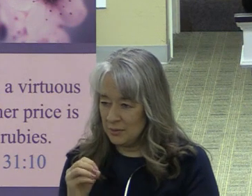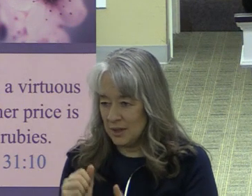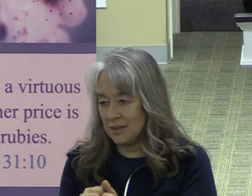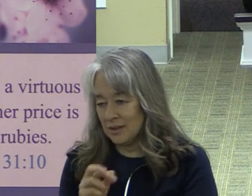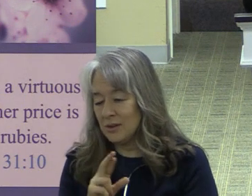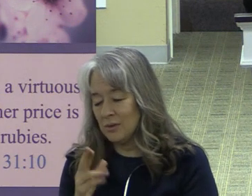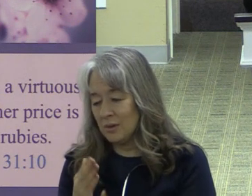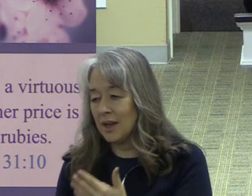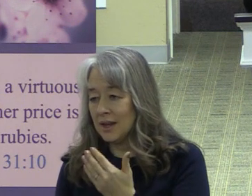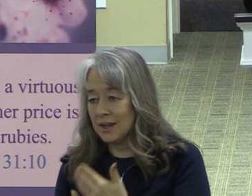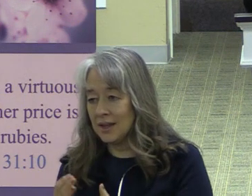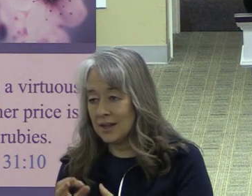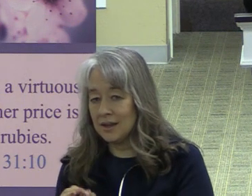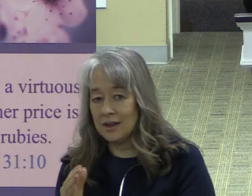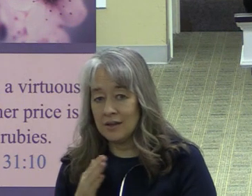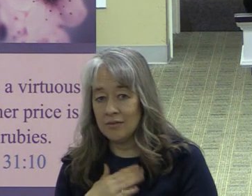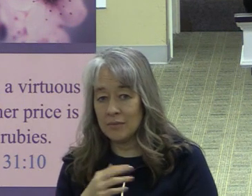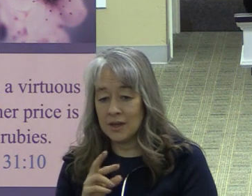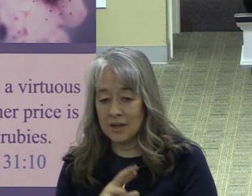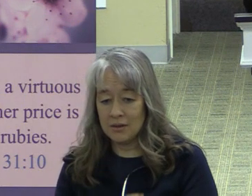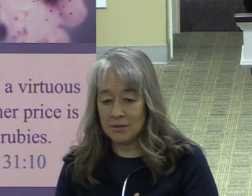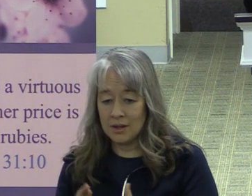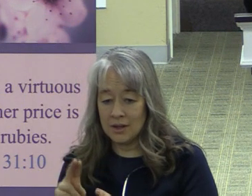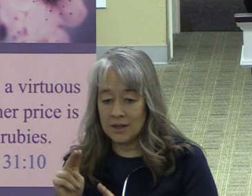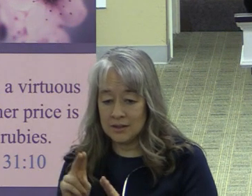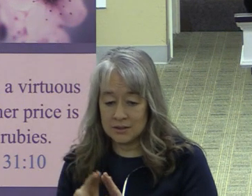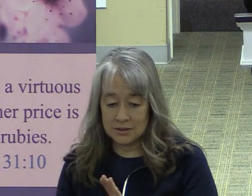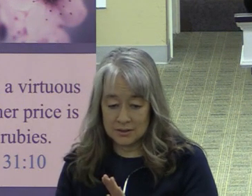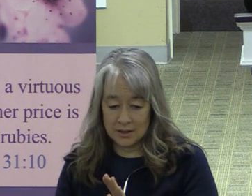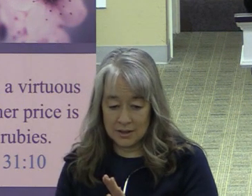thee with the right hand of my